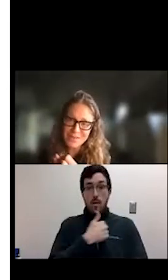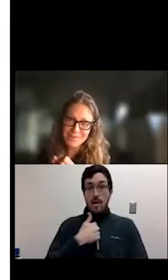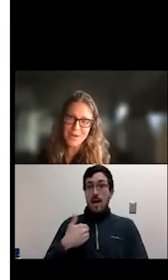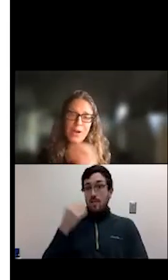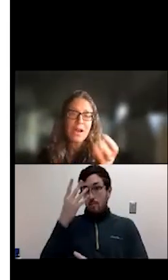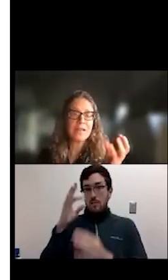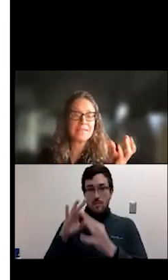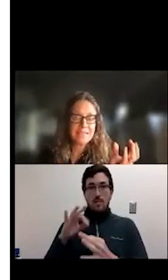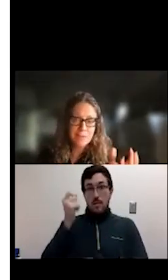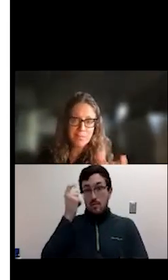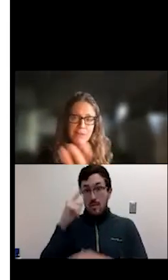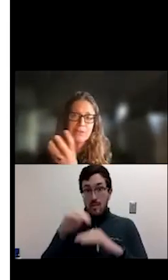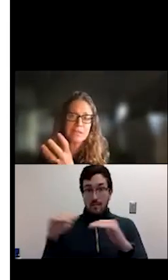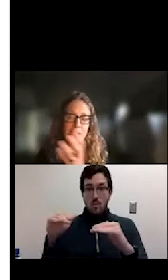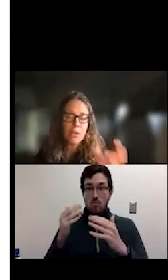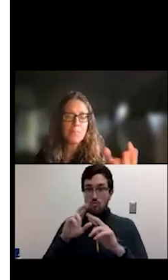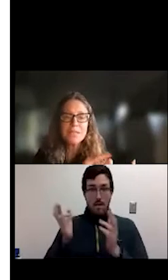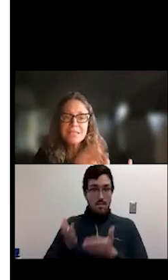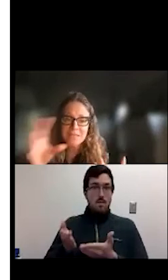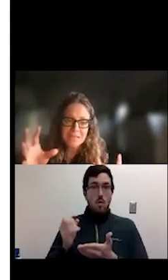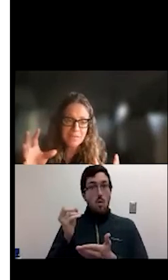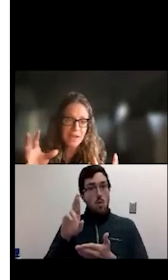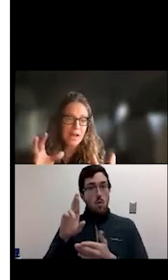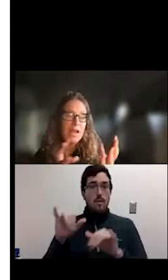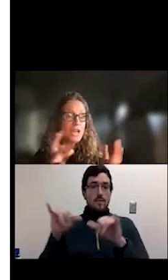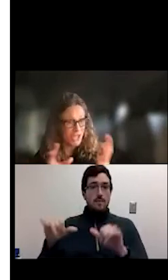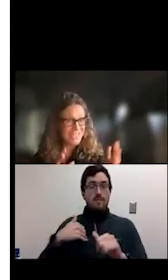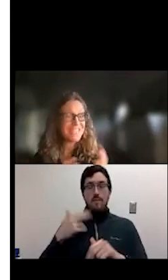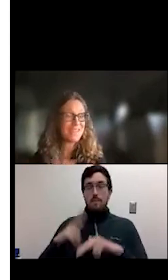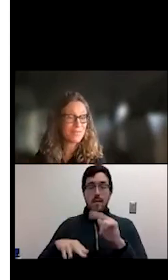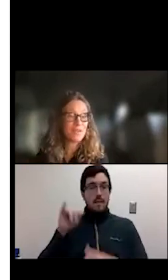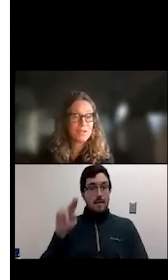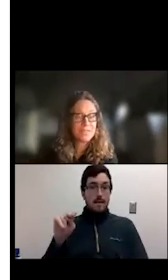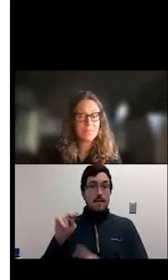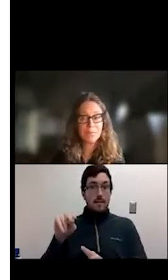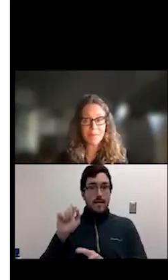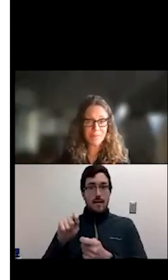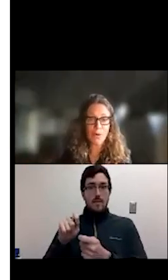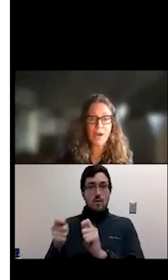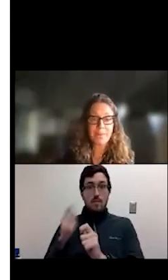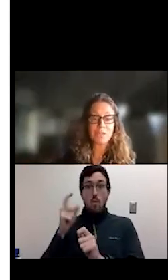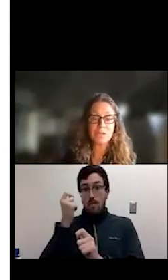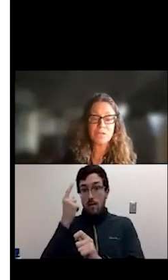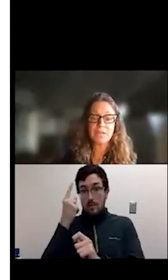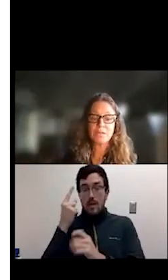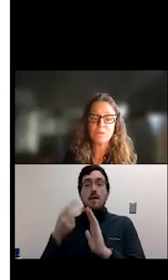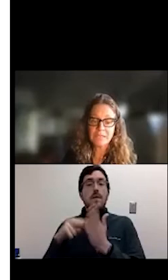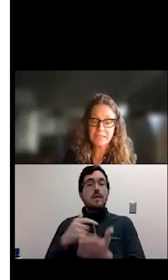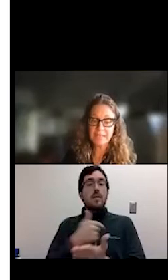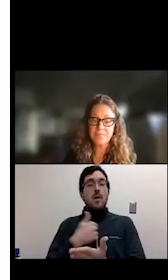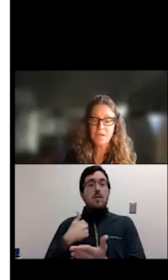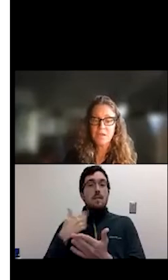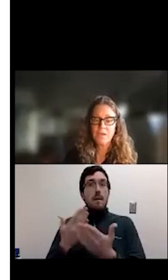at our fingertips, or a system that built-in system that adjusted for literacy, we might be more apt to use